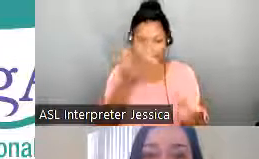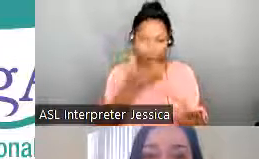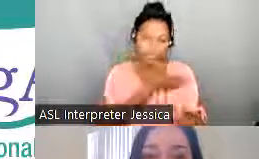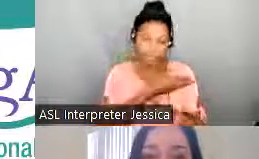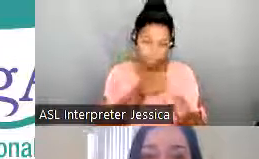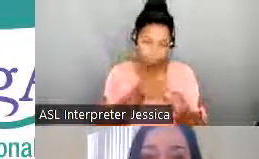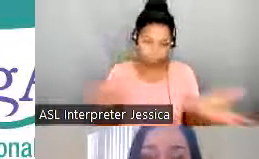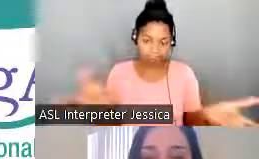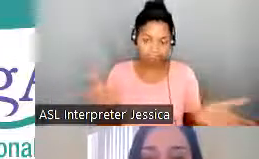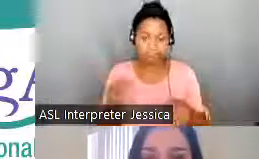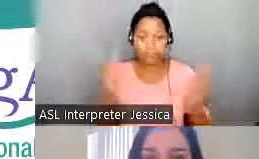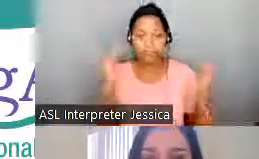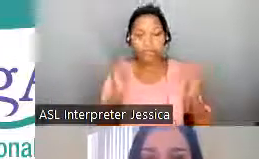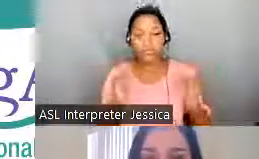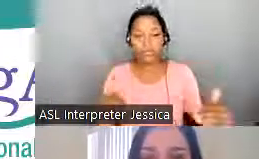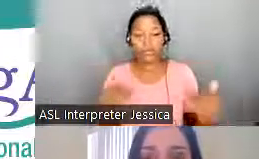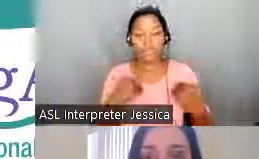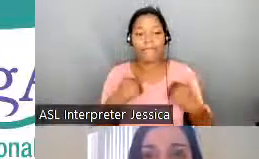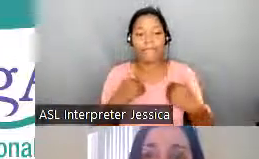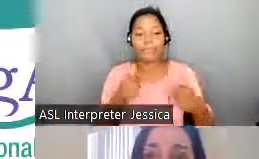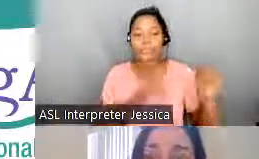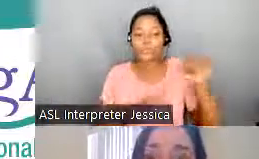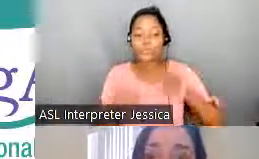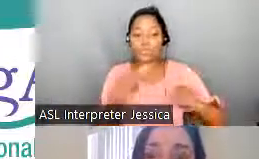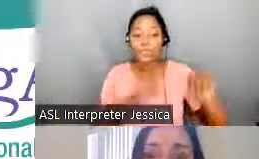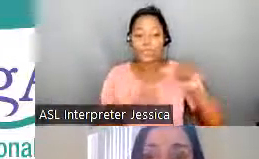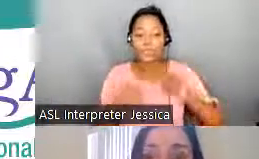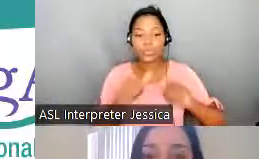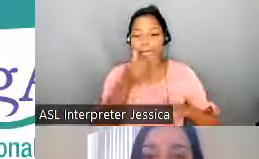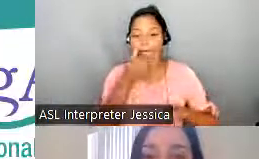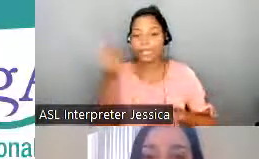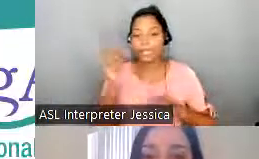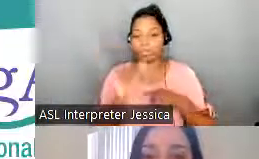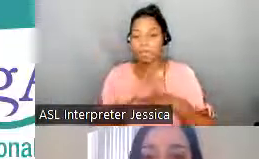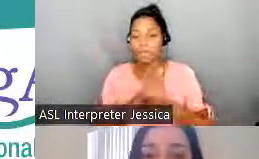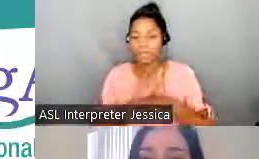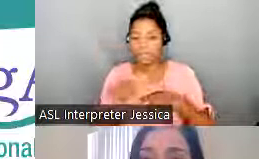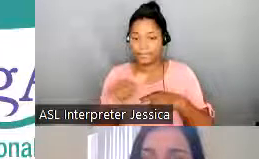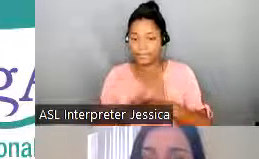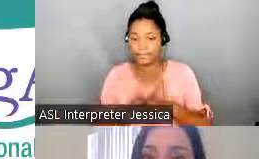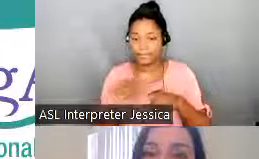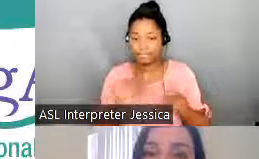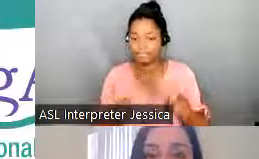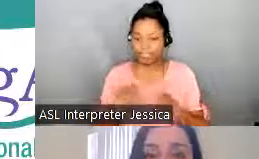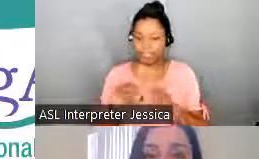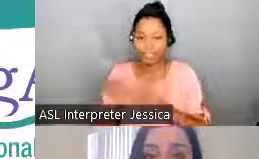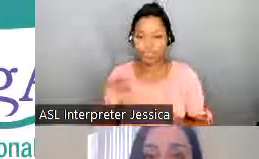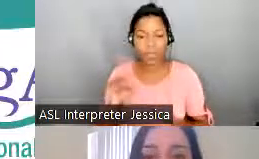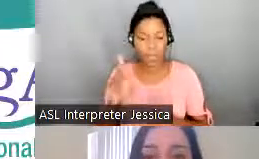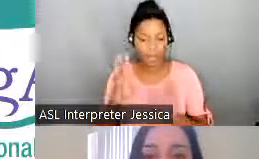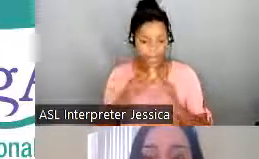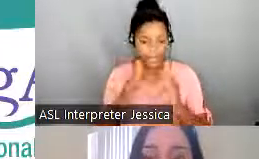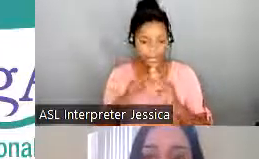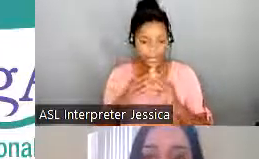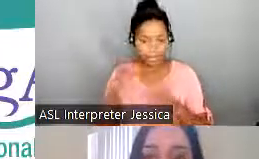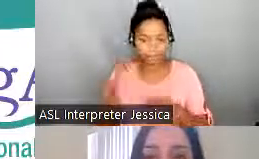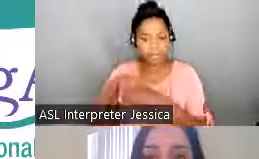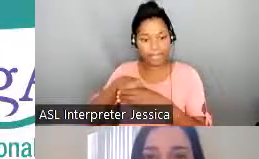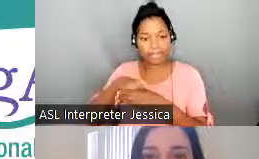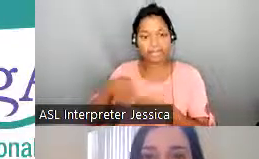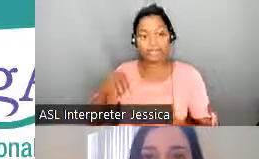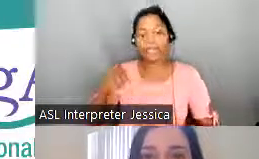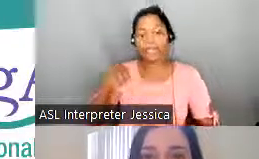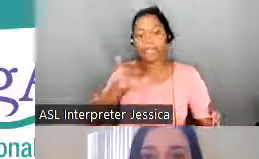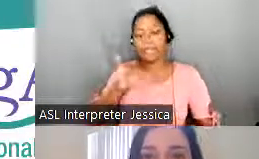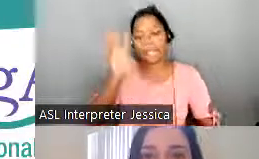We have a database of social engagement best practices that are housed in the Innovations Hub. We have videos